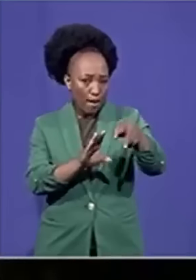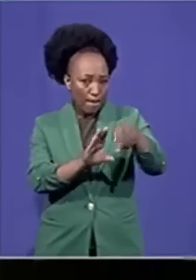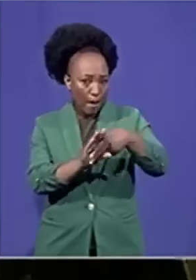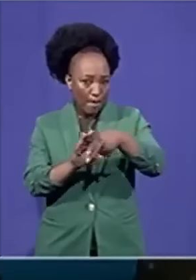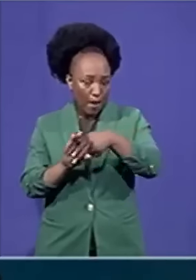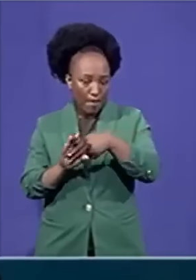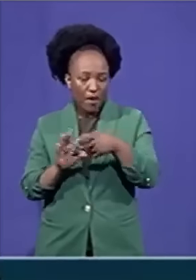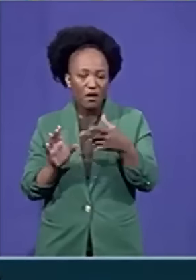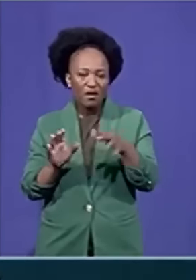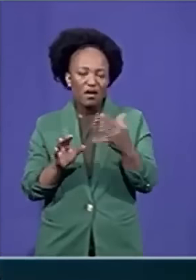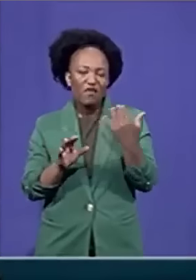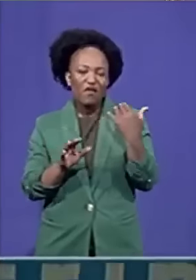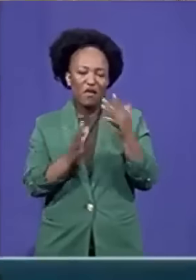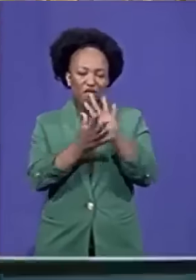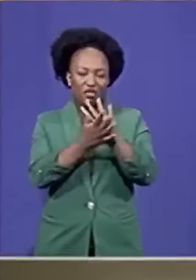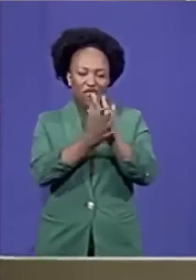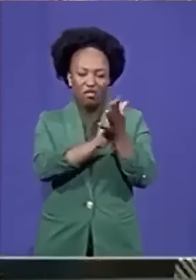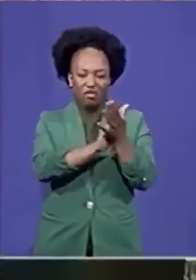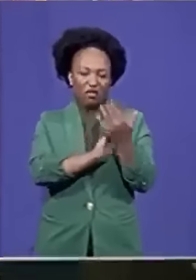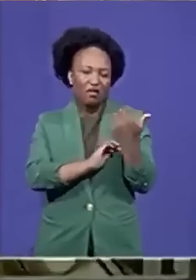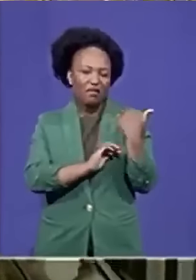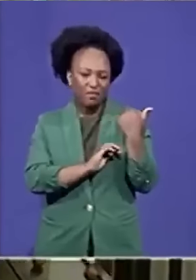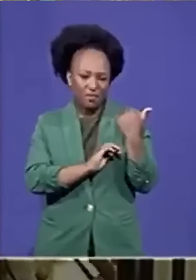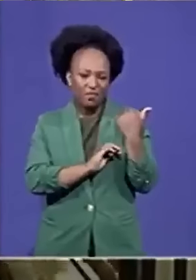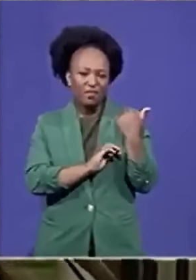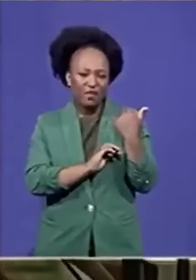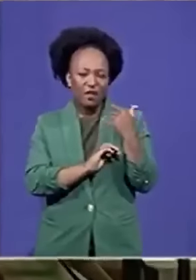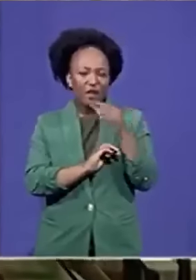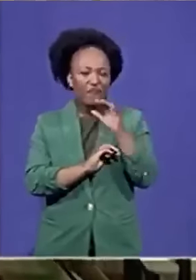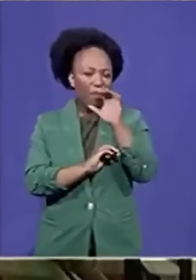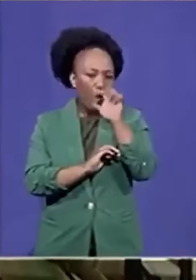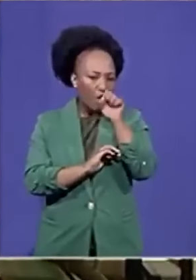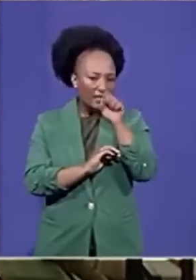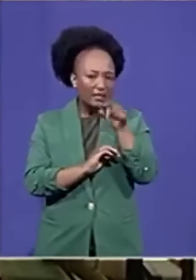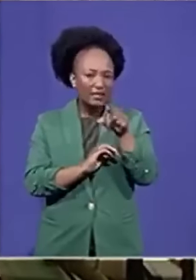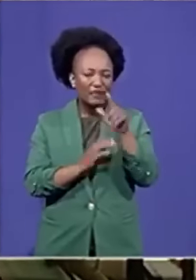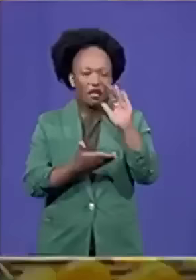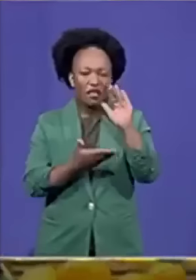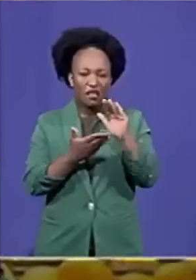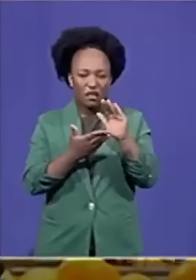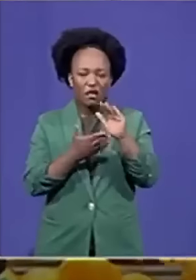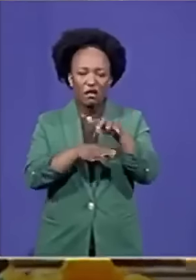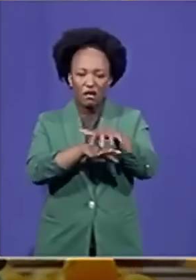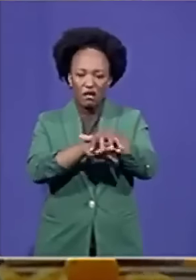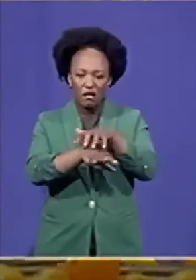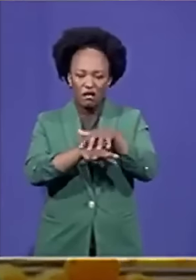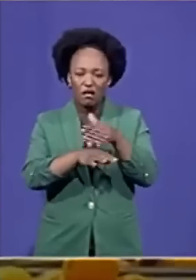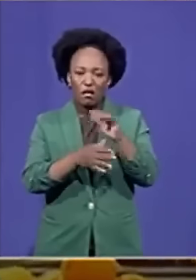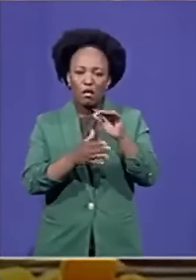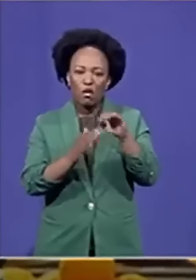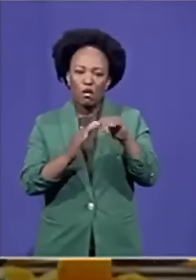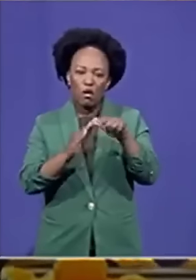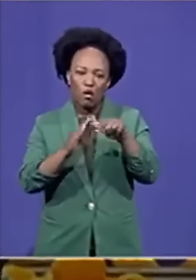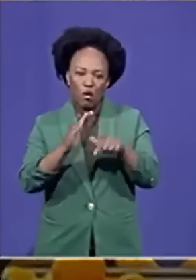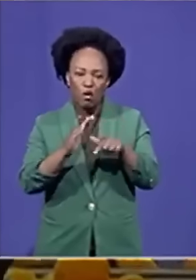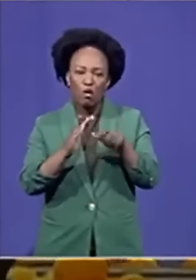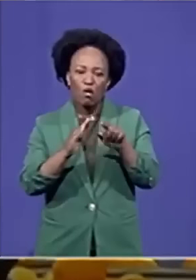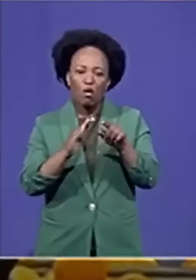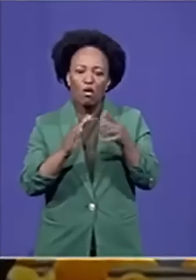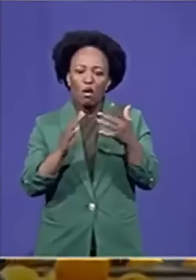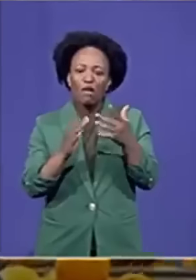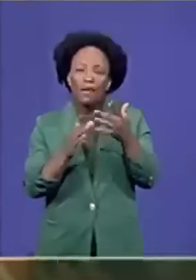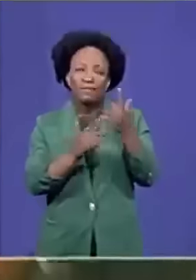e e fitileng e bone dipalopalo tse kwa godimo tsa maungo le dikuno tse ka fa tlase ga temo ya dinamune di isiwa kwa mebarakeng